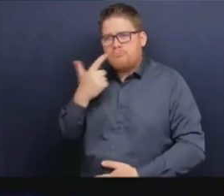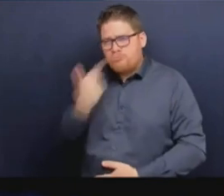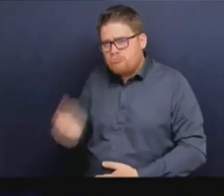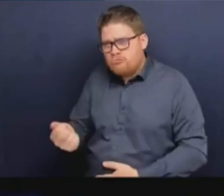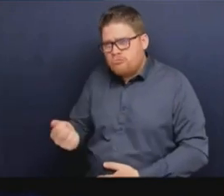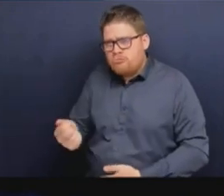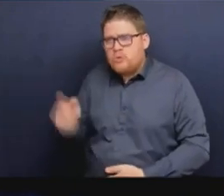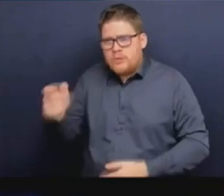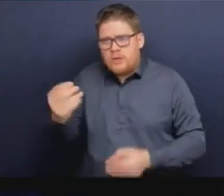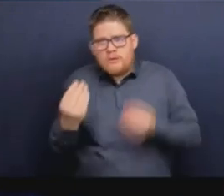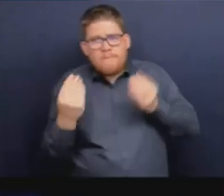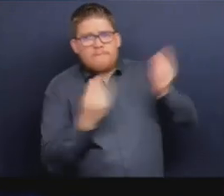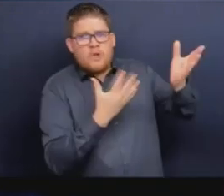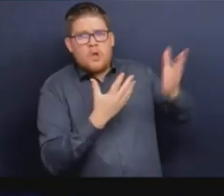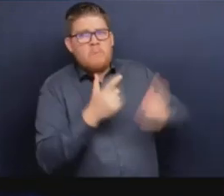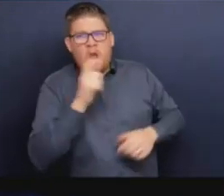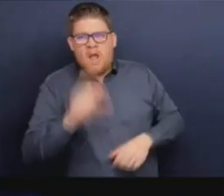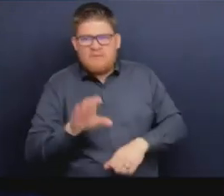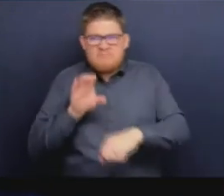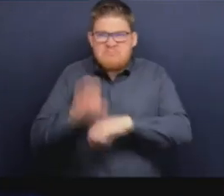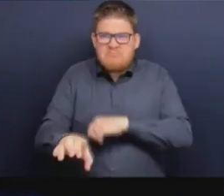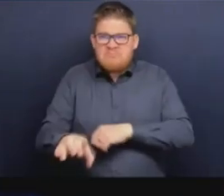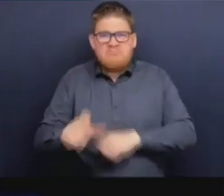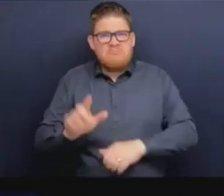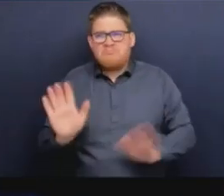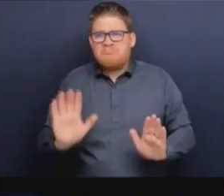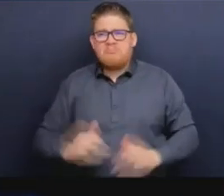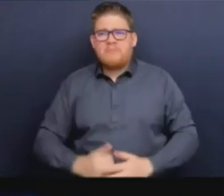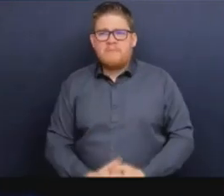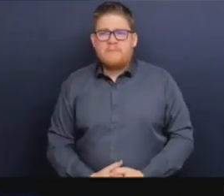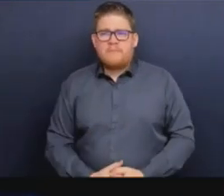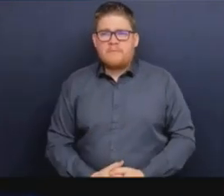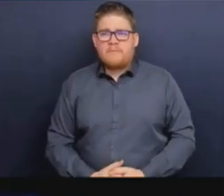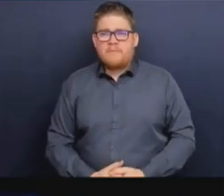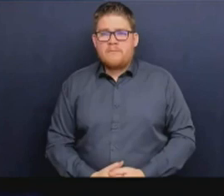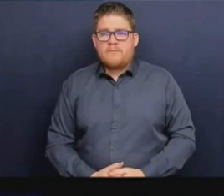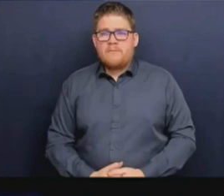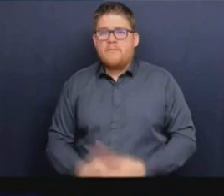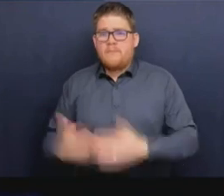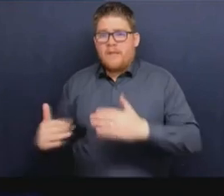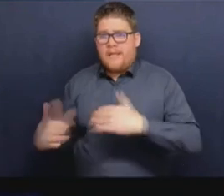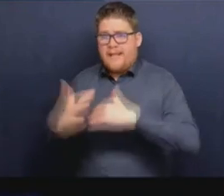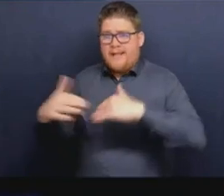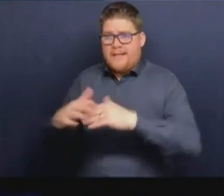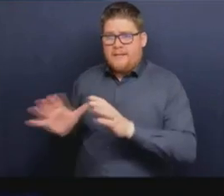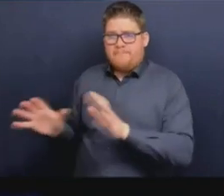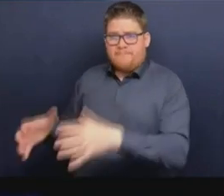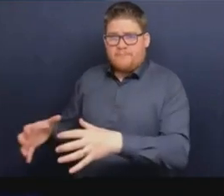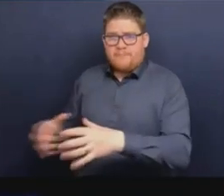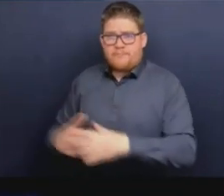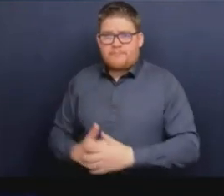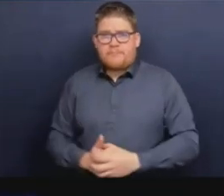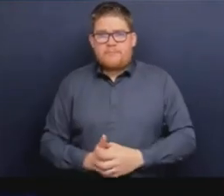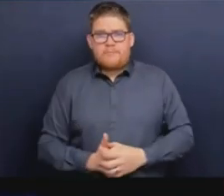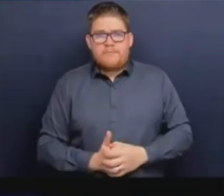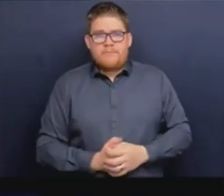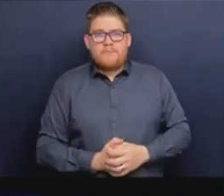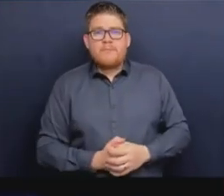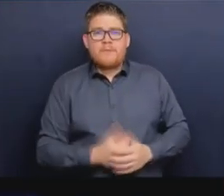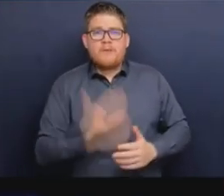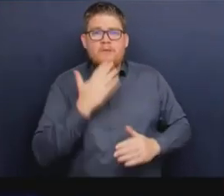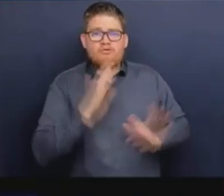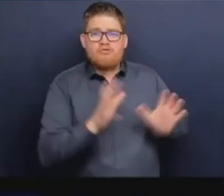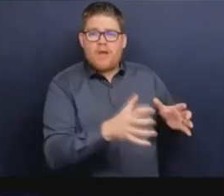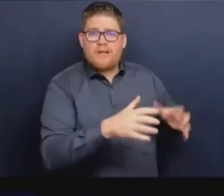Indigenous peoples and racialized communities see this legislation as being a vehicle of change. I would like to